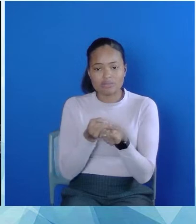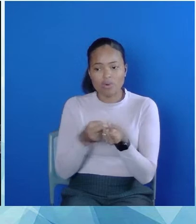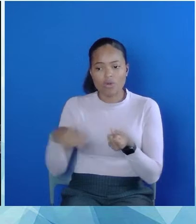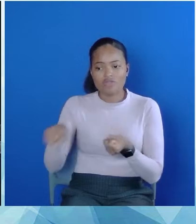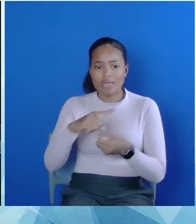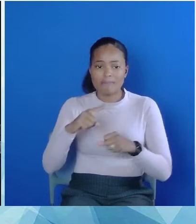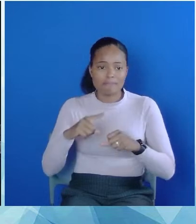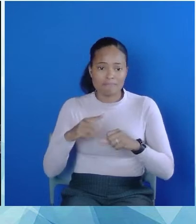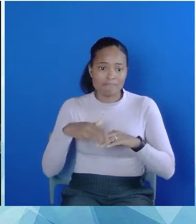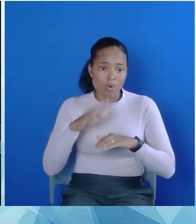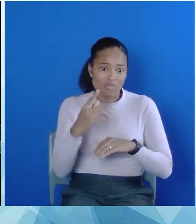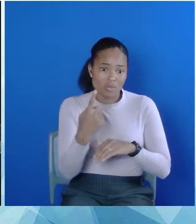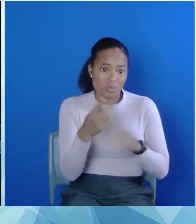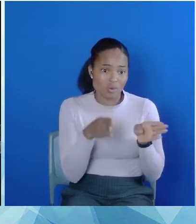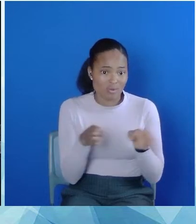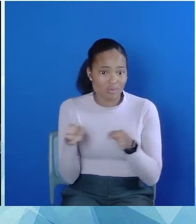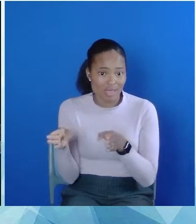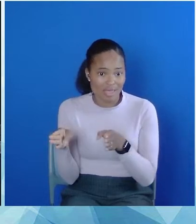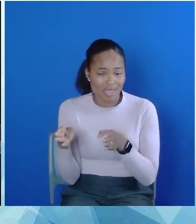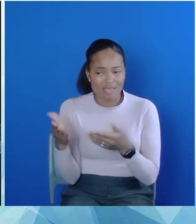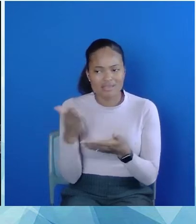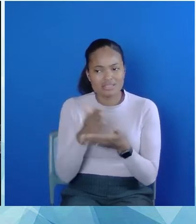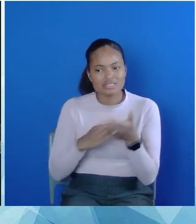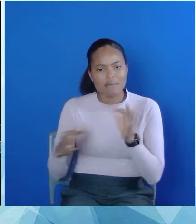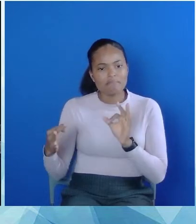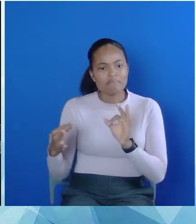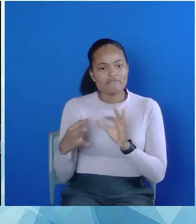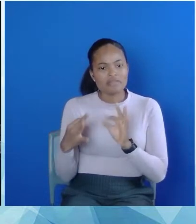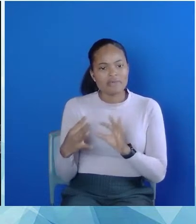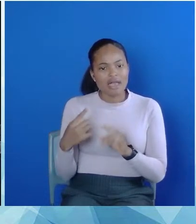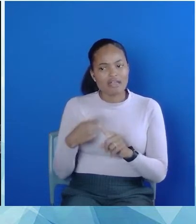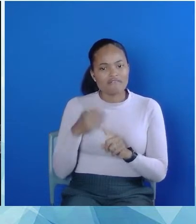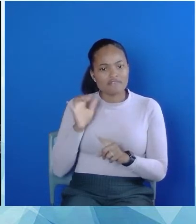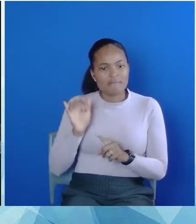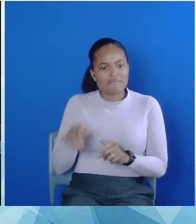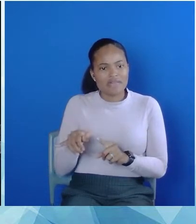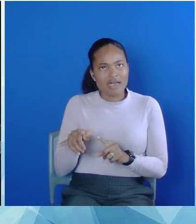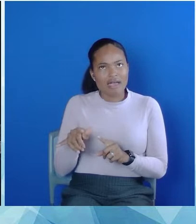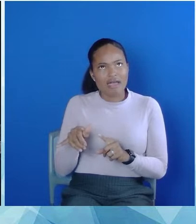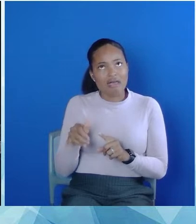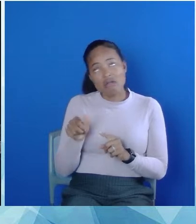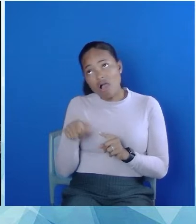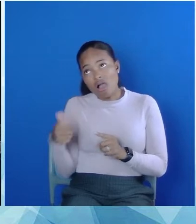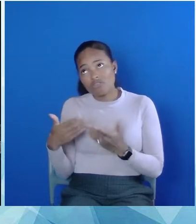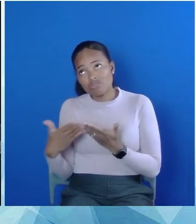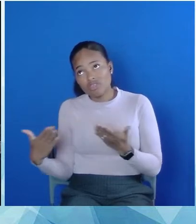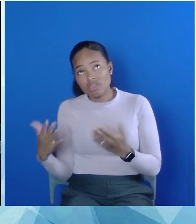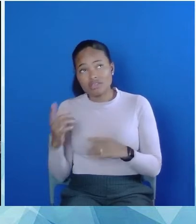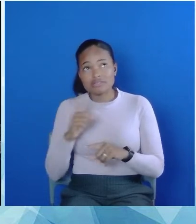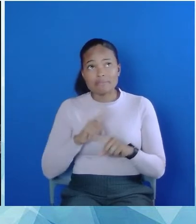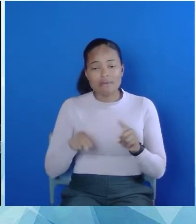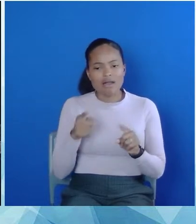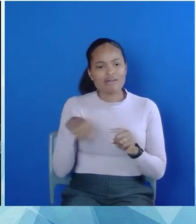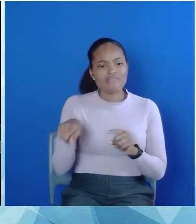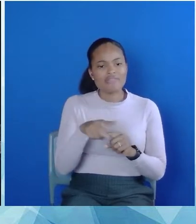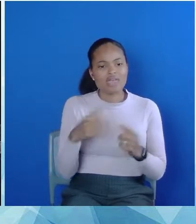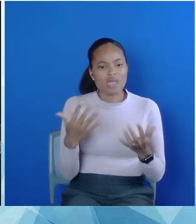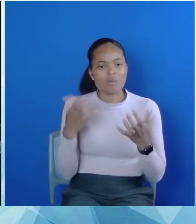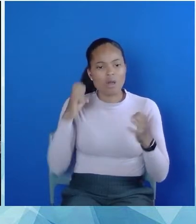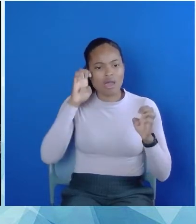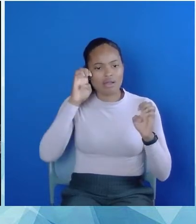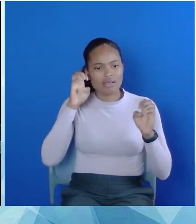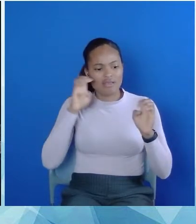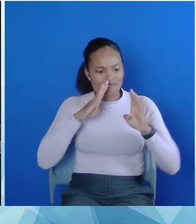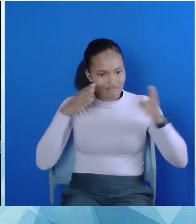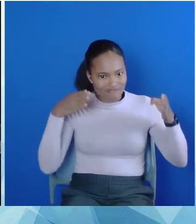Some of the feedback that also came out of this, there were some other things but they wanted education to be the focus